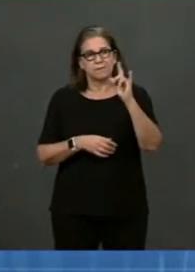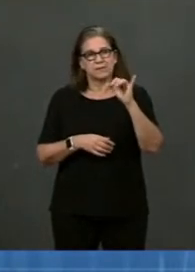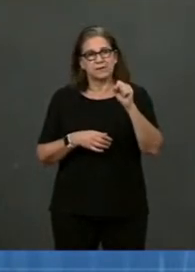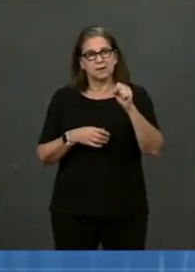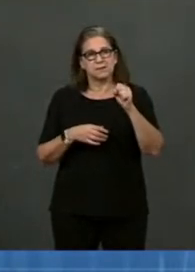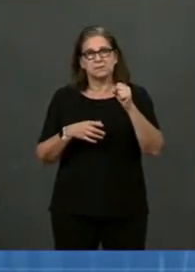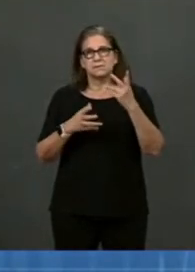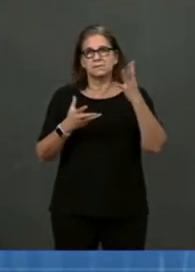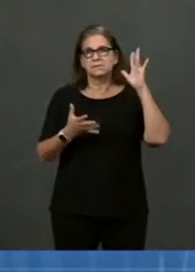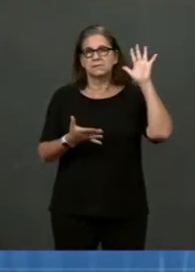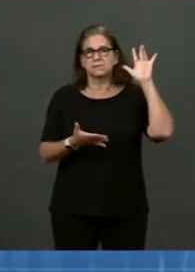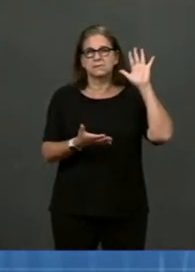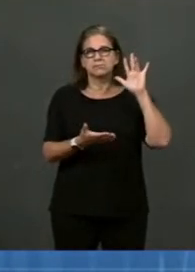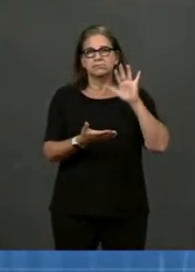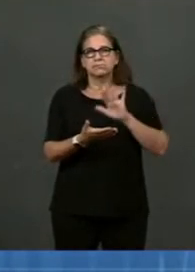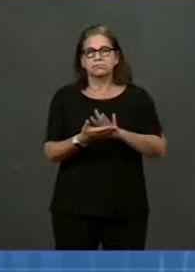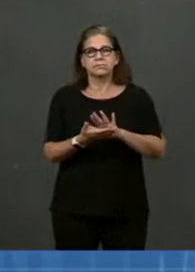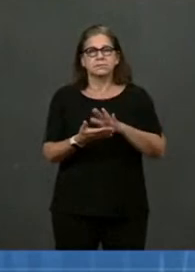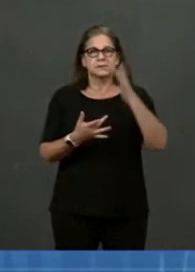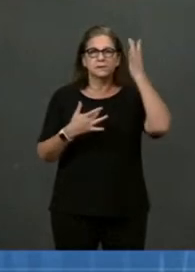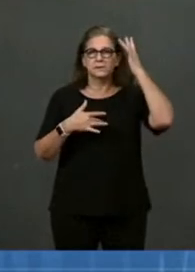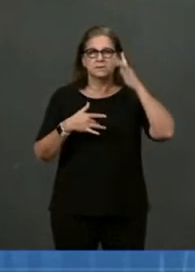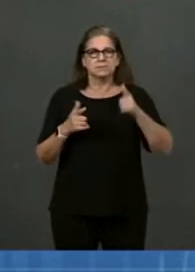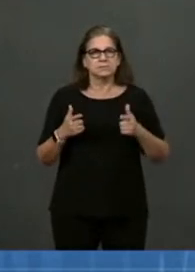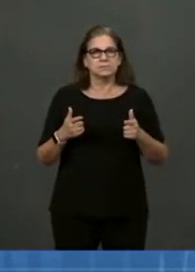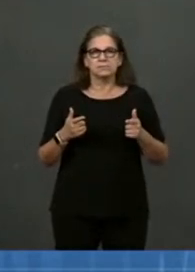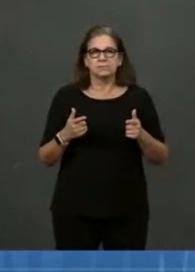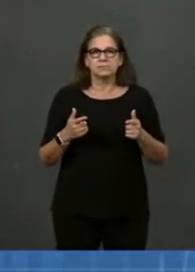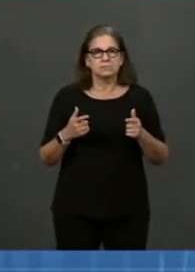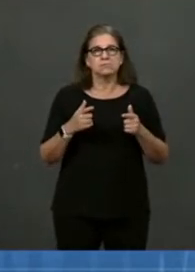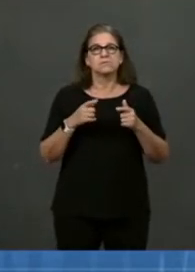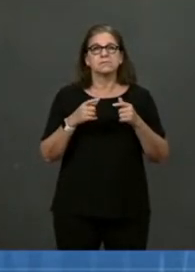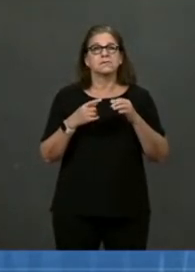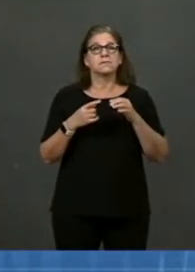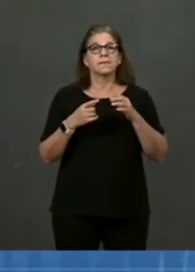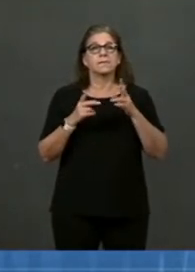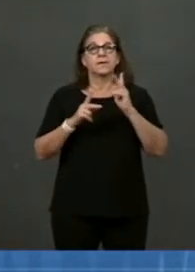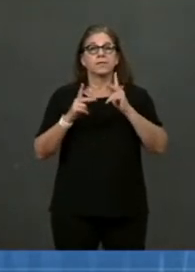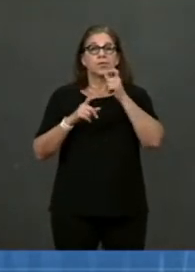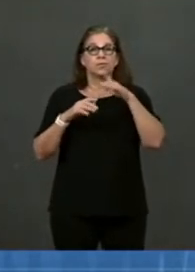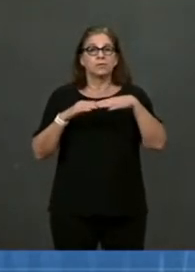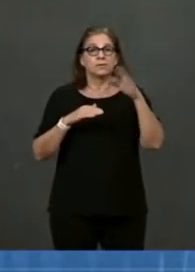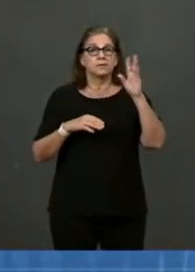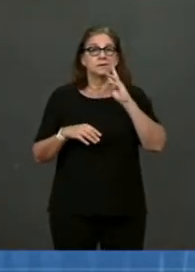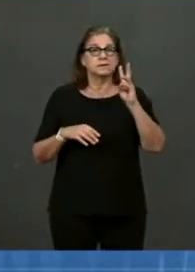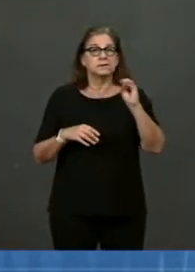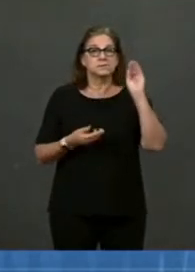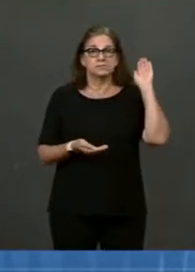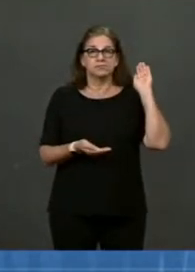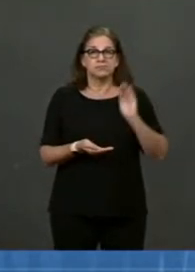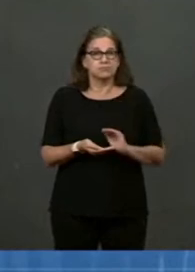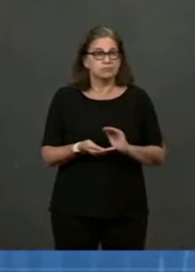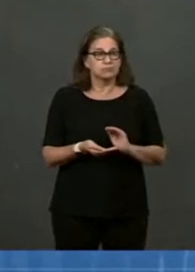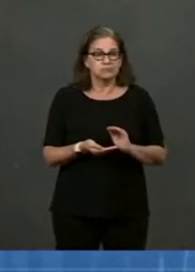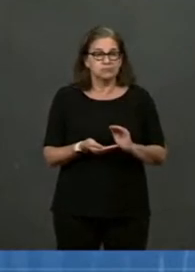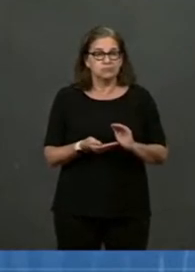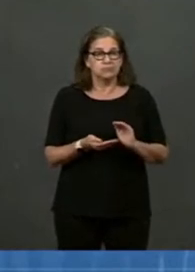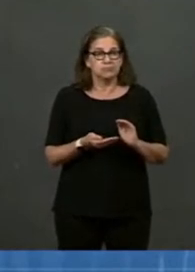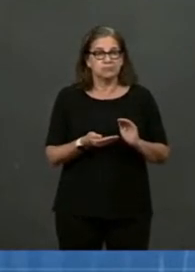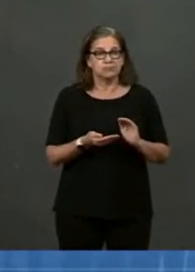than 60 years old, and more than a 22-fold lower in incidence of severe disease in younger